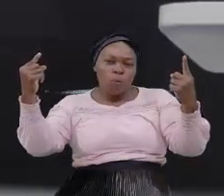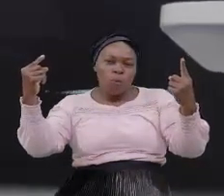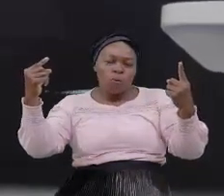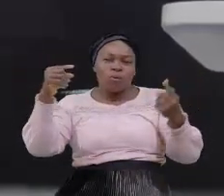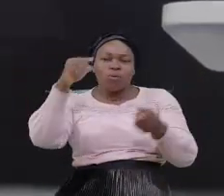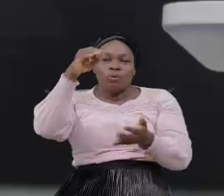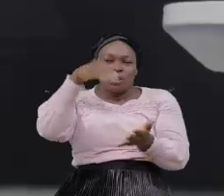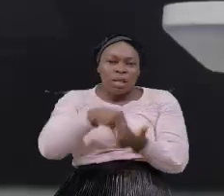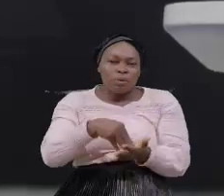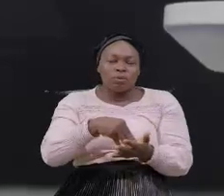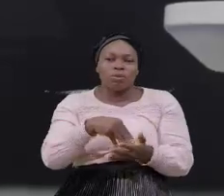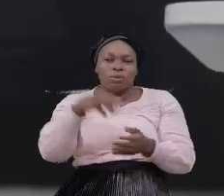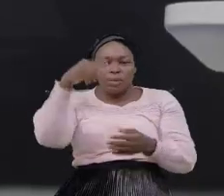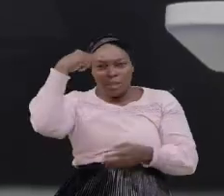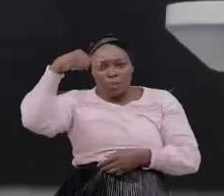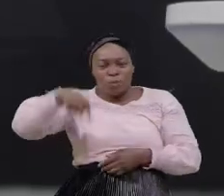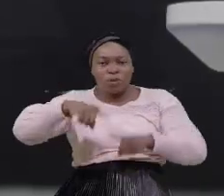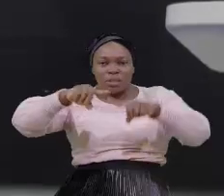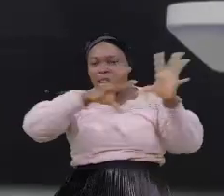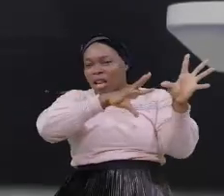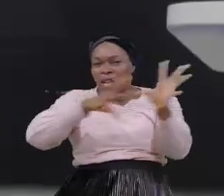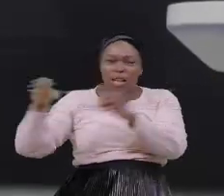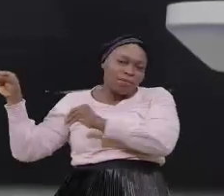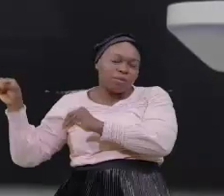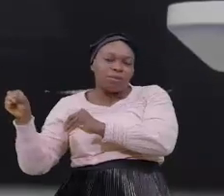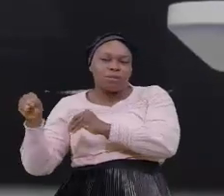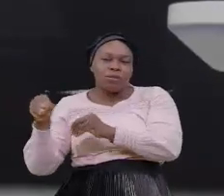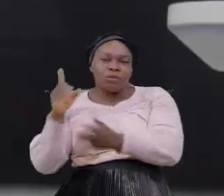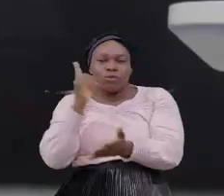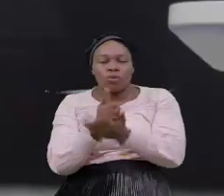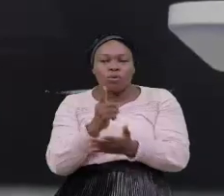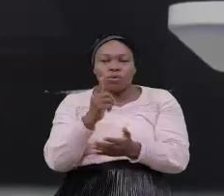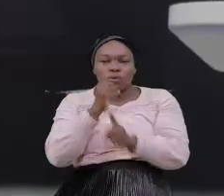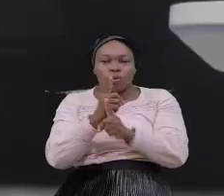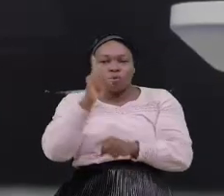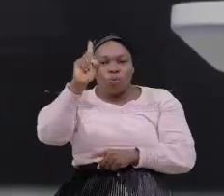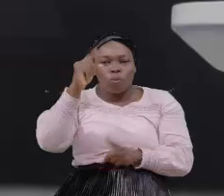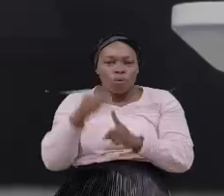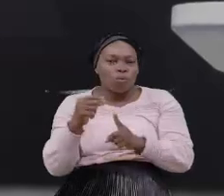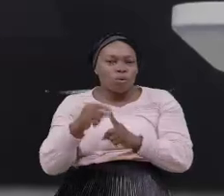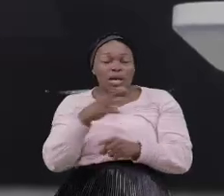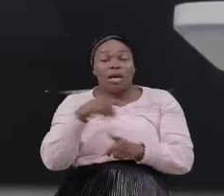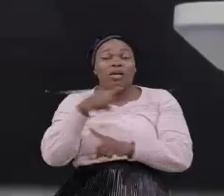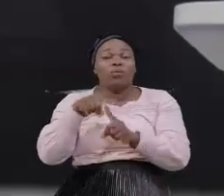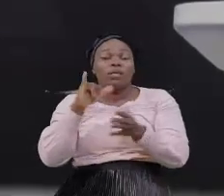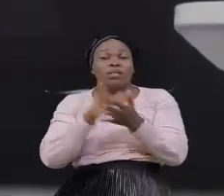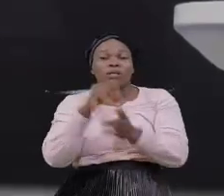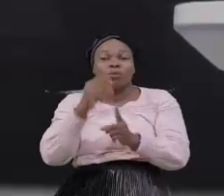left. Just one syllable word. And when that word comes to you tonight,